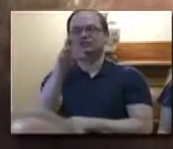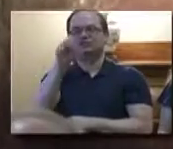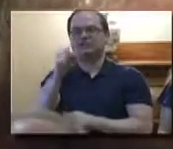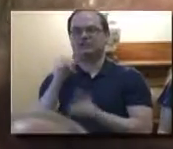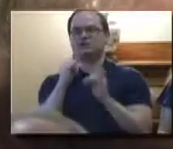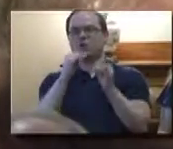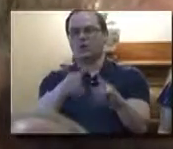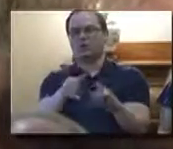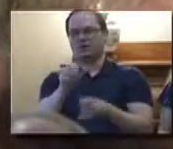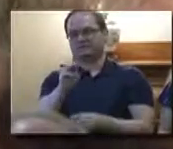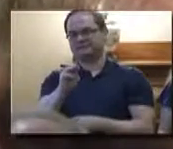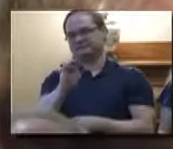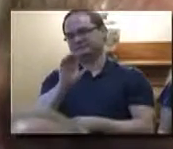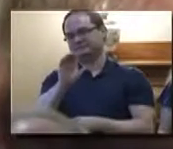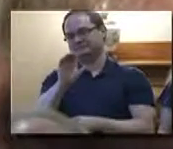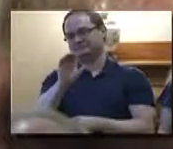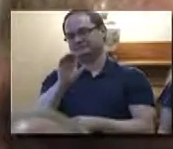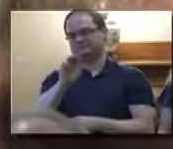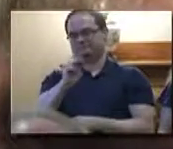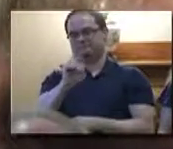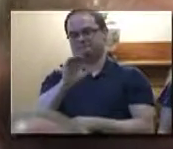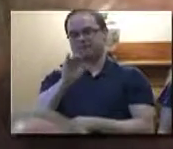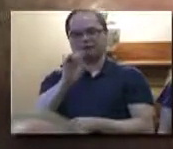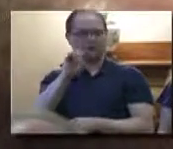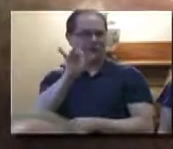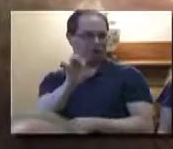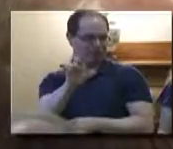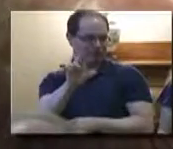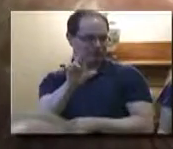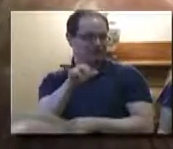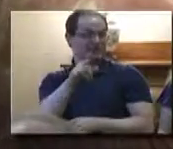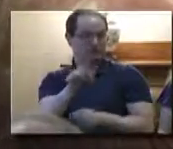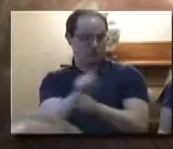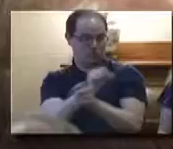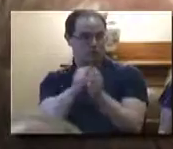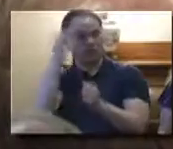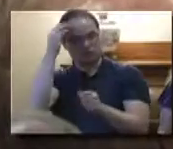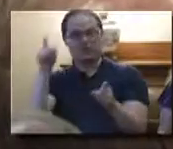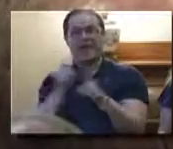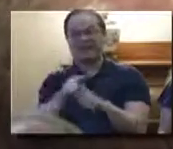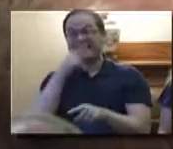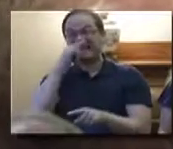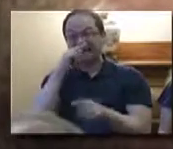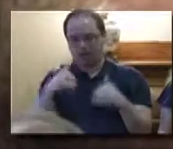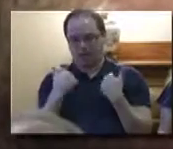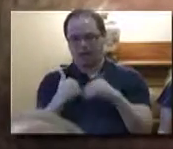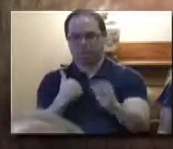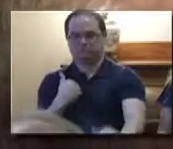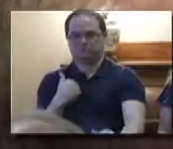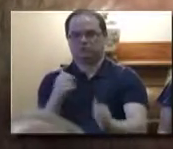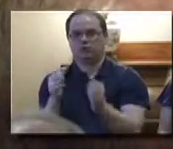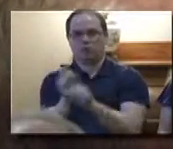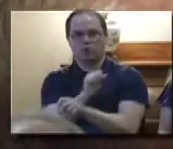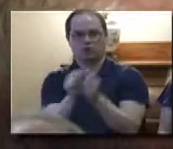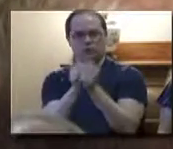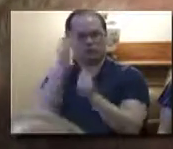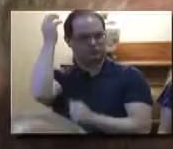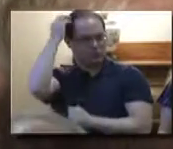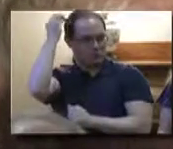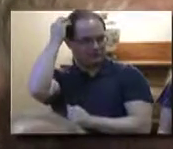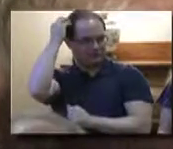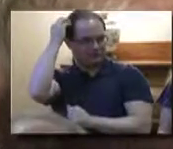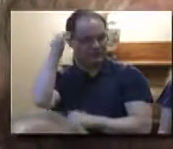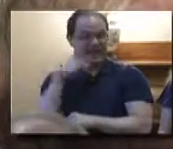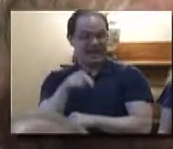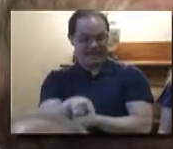the MacArthur Award. And she worked with Stokey as a child, as an infant, basically. And she